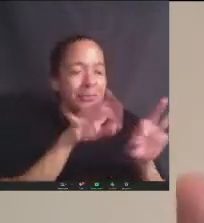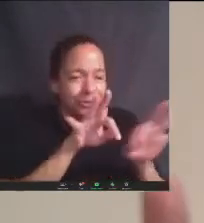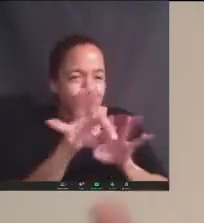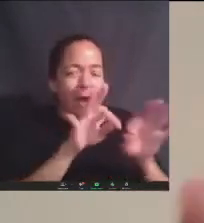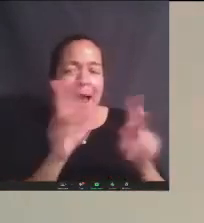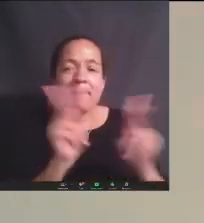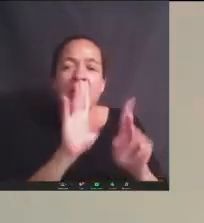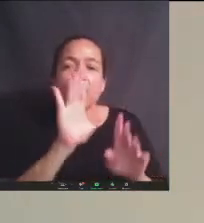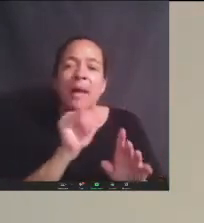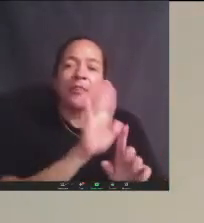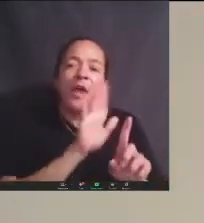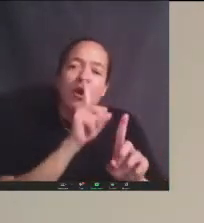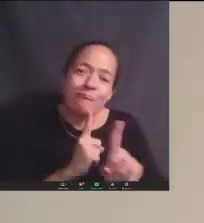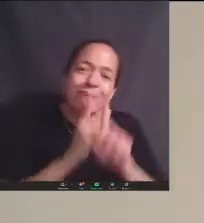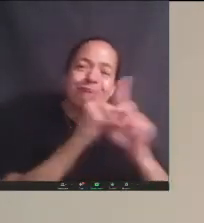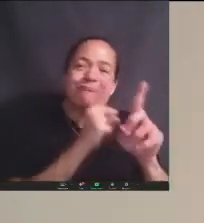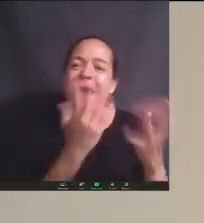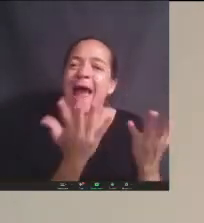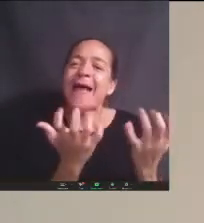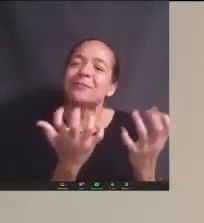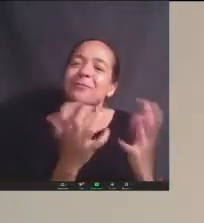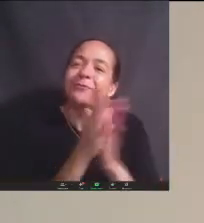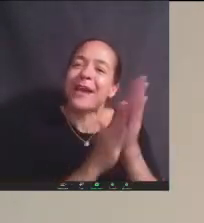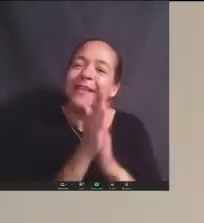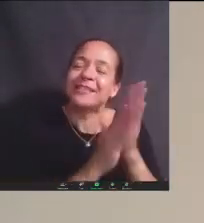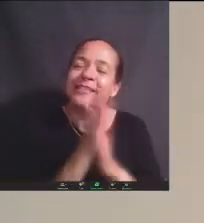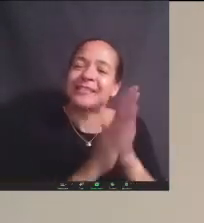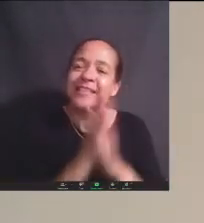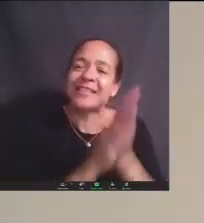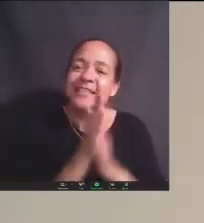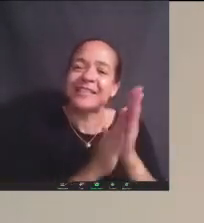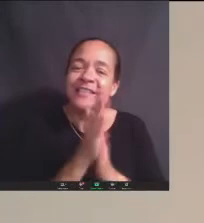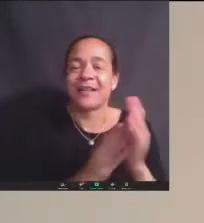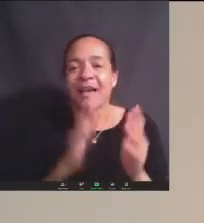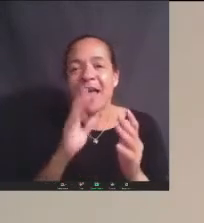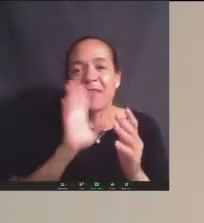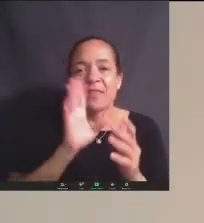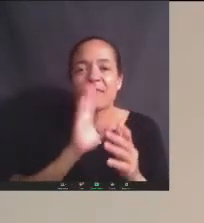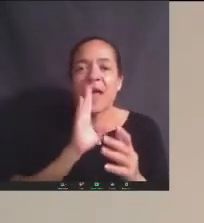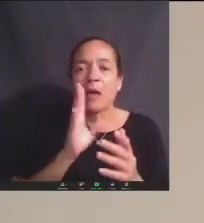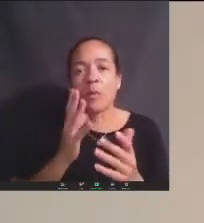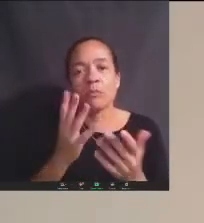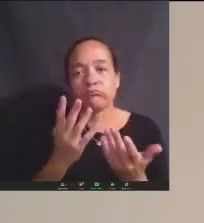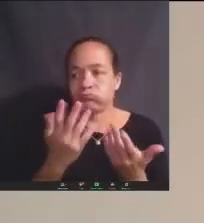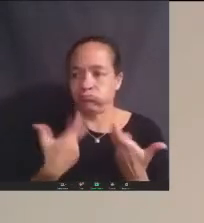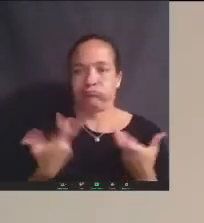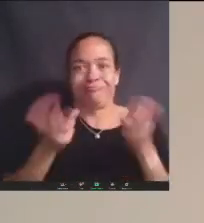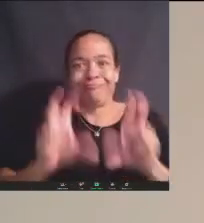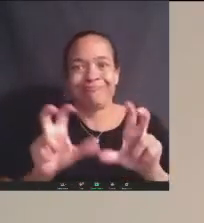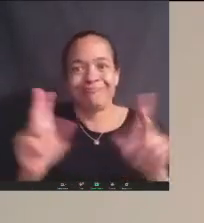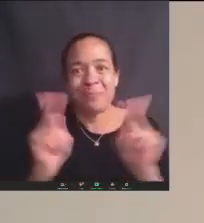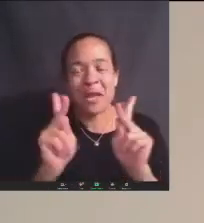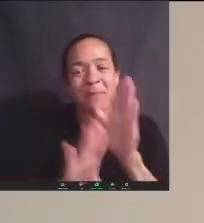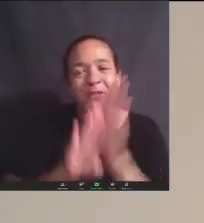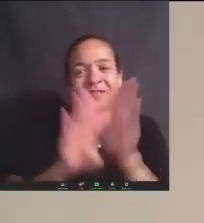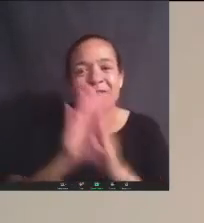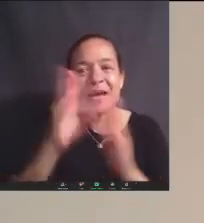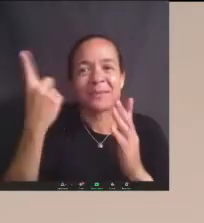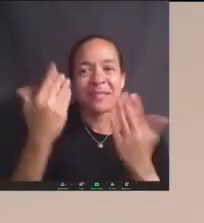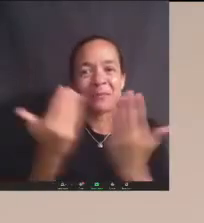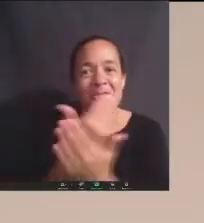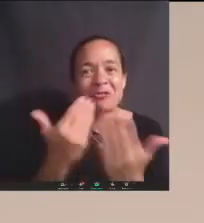challenges. Mm-hmm. And then you have a way of engaging all of us in building something new. Otherwise, I think we fix ourselves into a